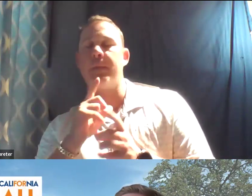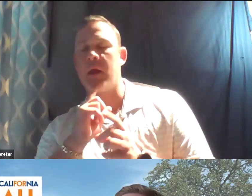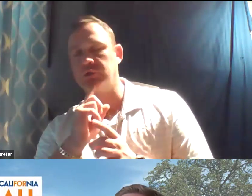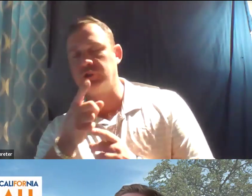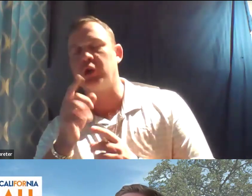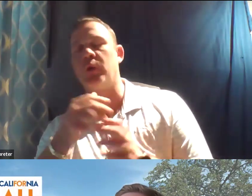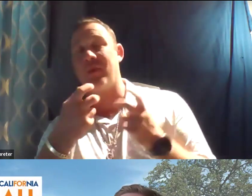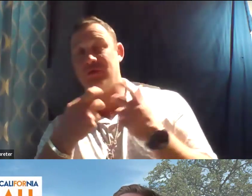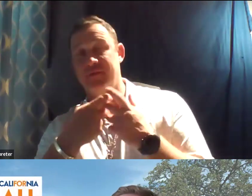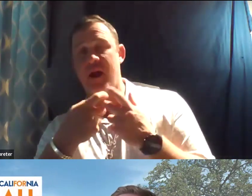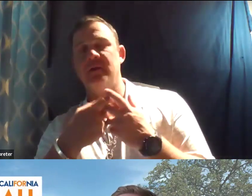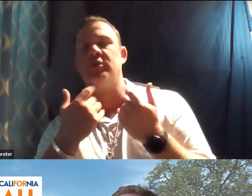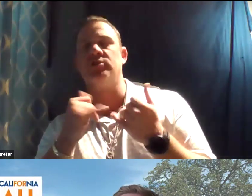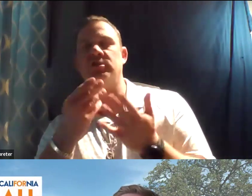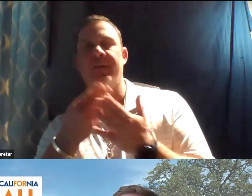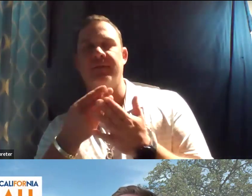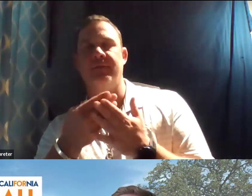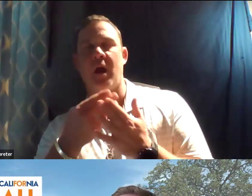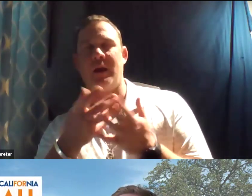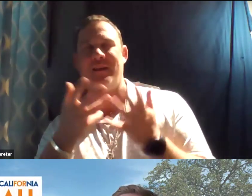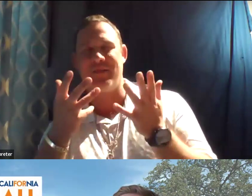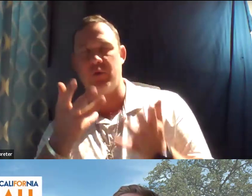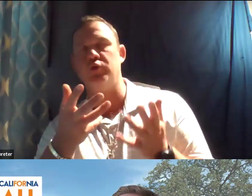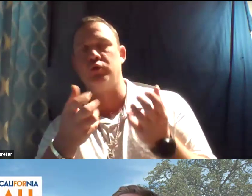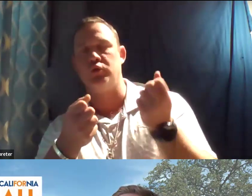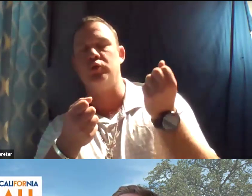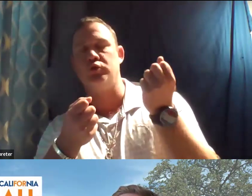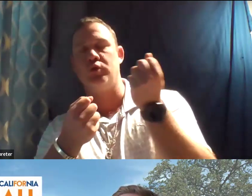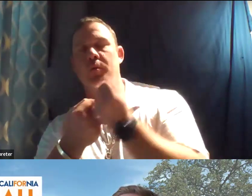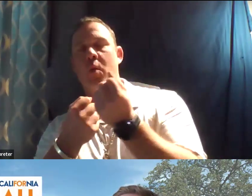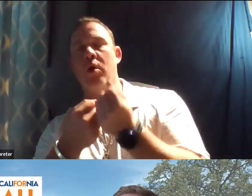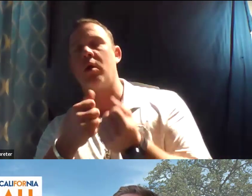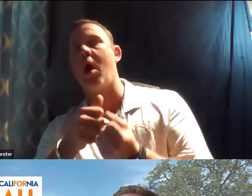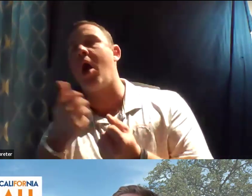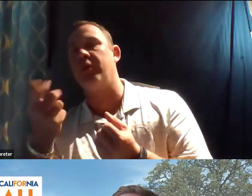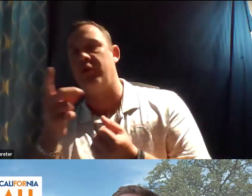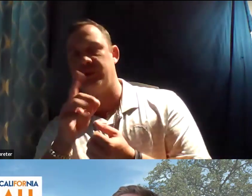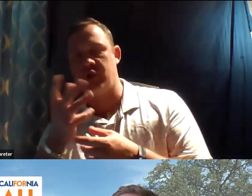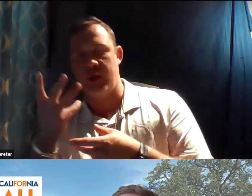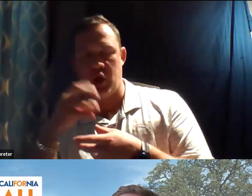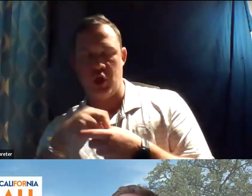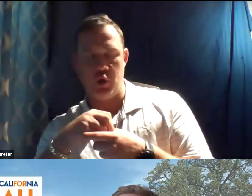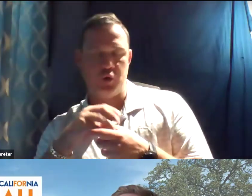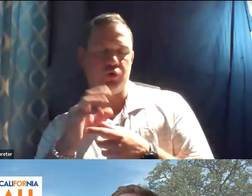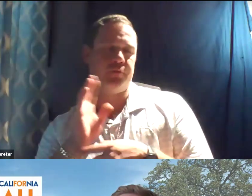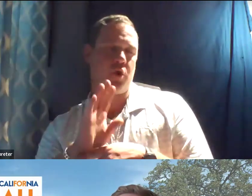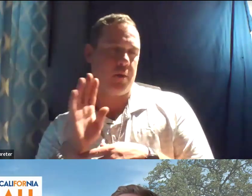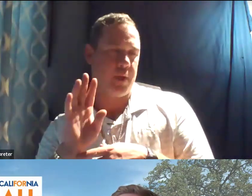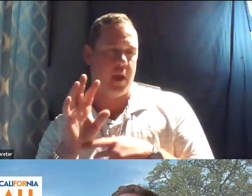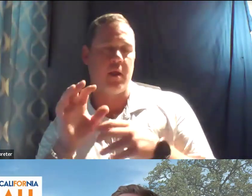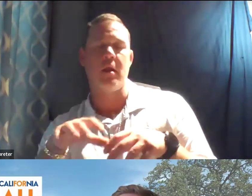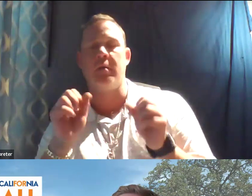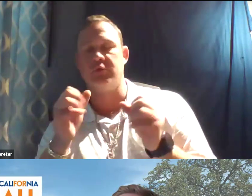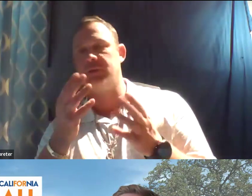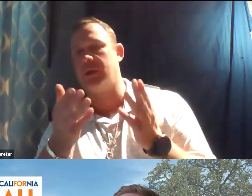with devices, that there's still funding remaining to be able to support other digital inclusion activities such as broadband adoptions,